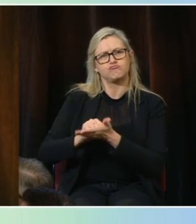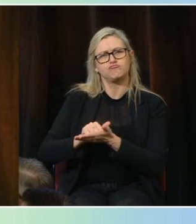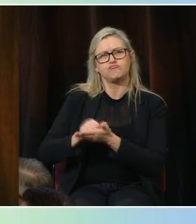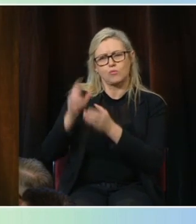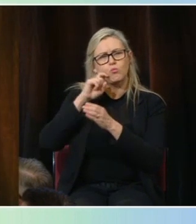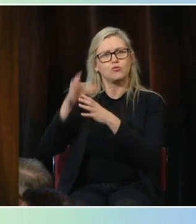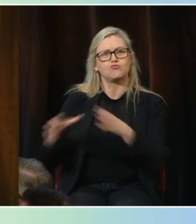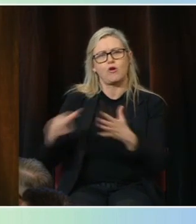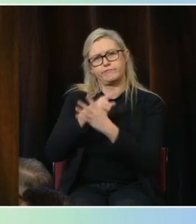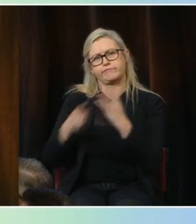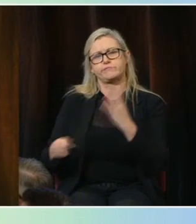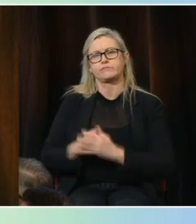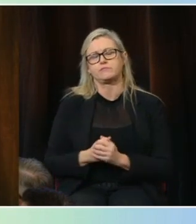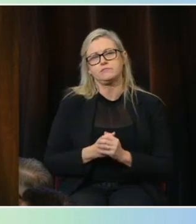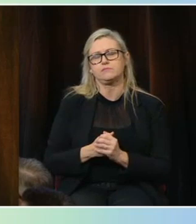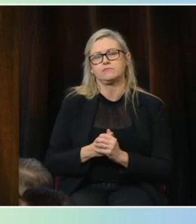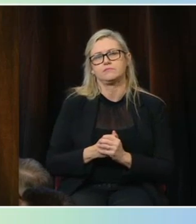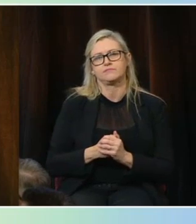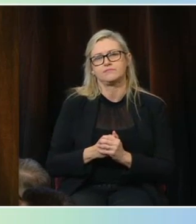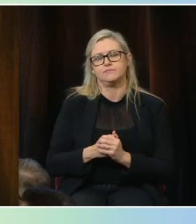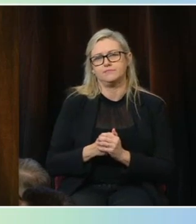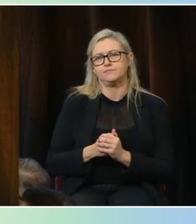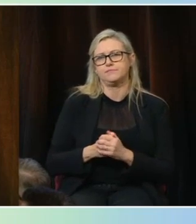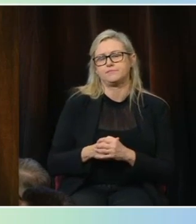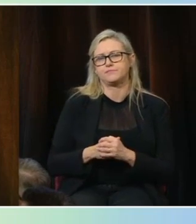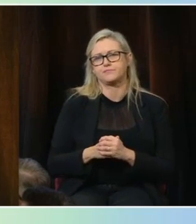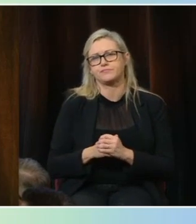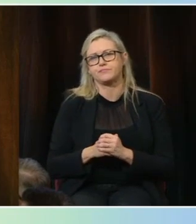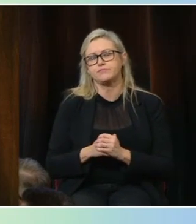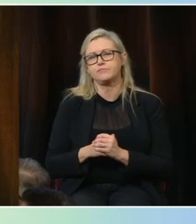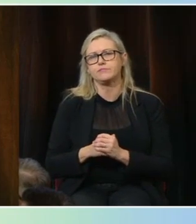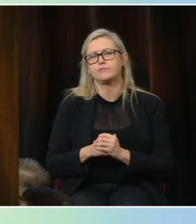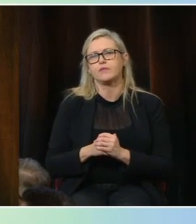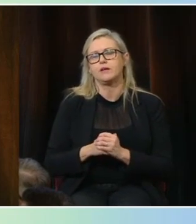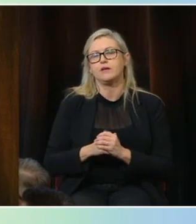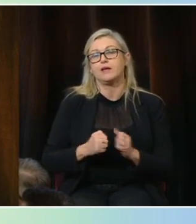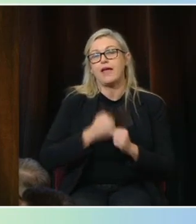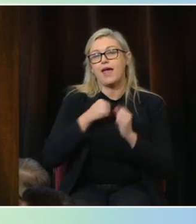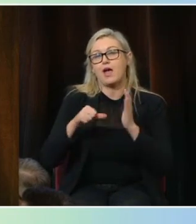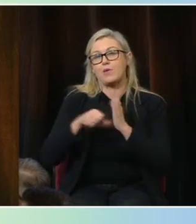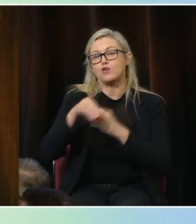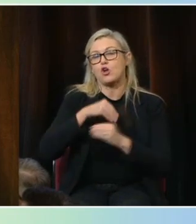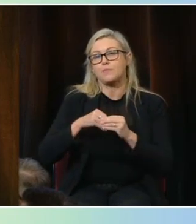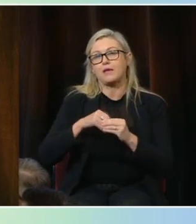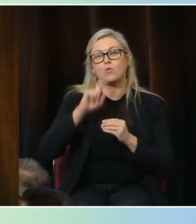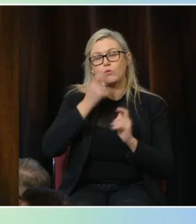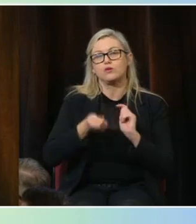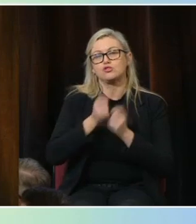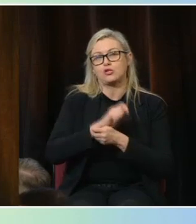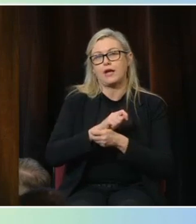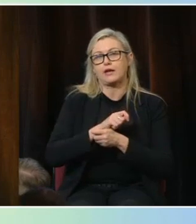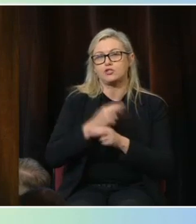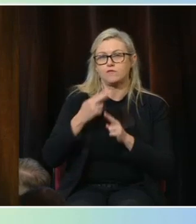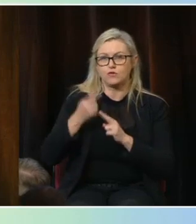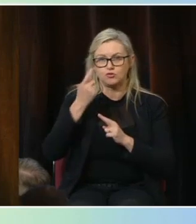theme two an industrial revolution with a deadline Australia's economy faces transformative change to meet Global and